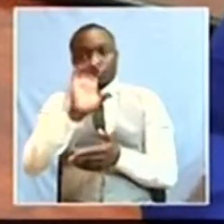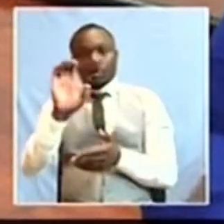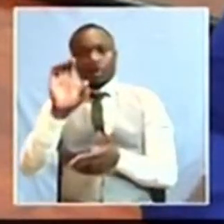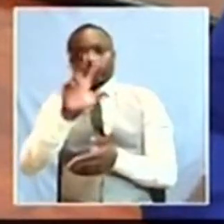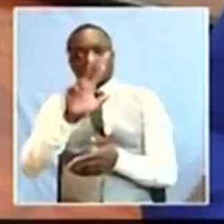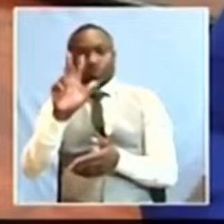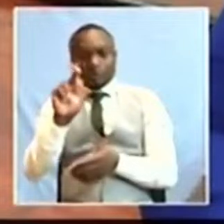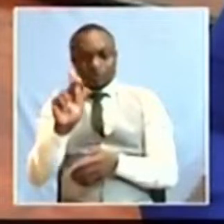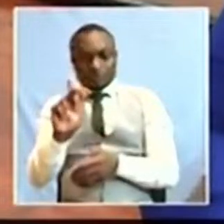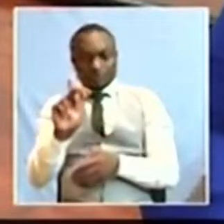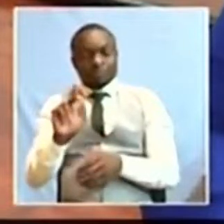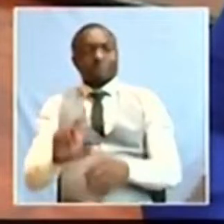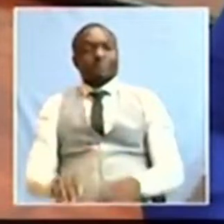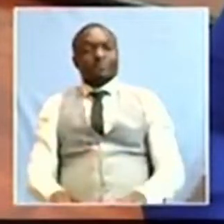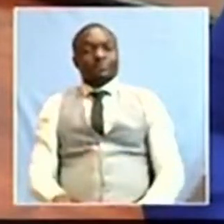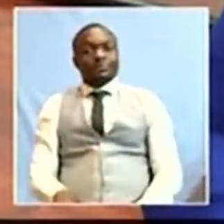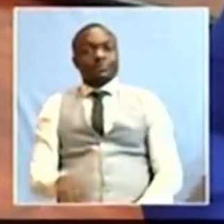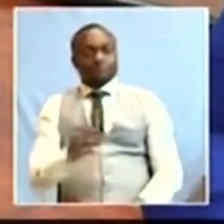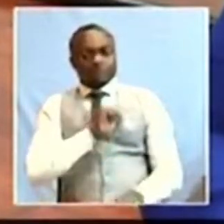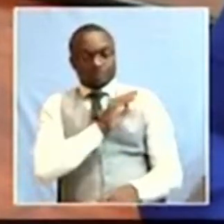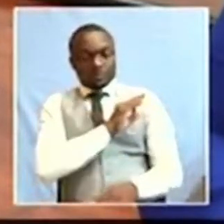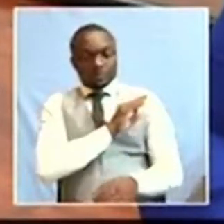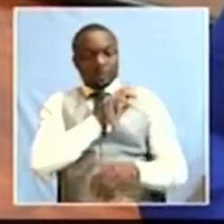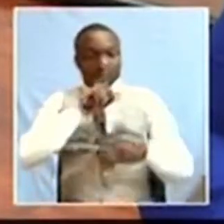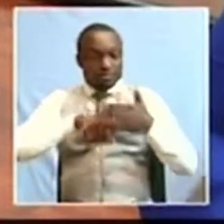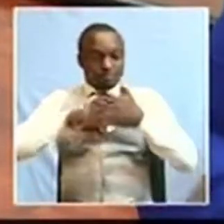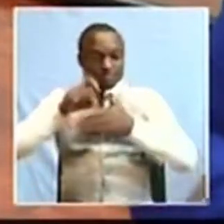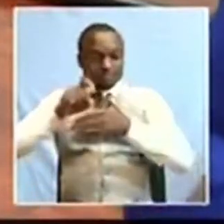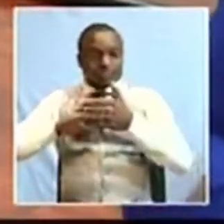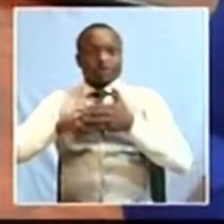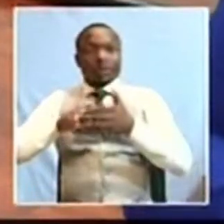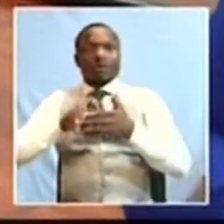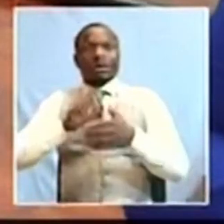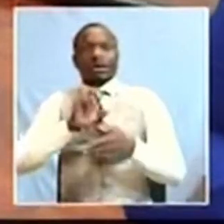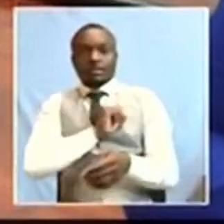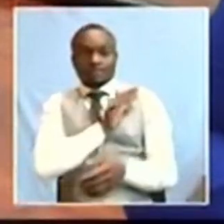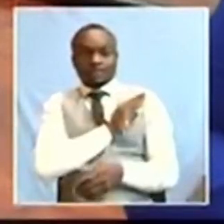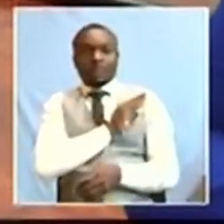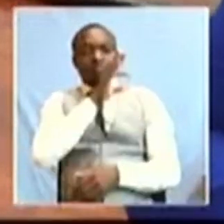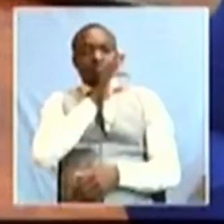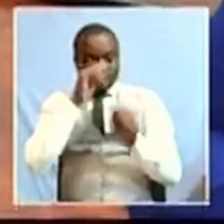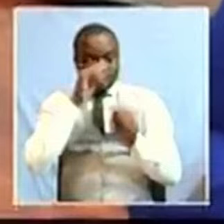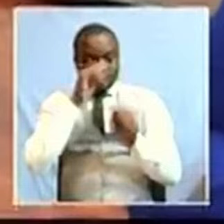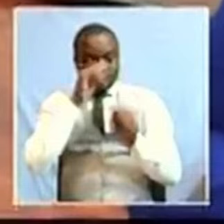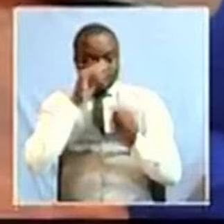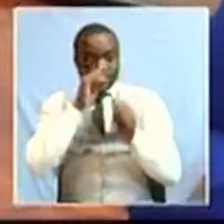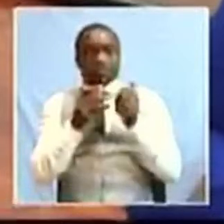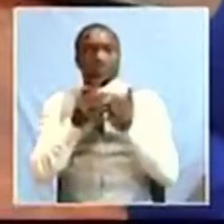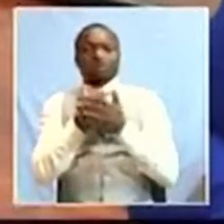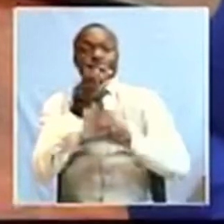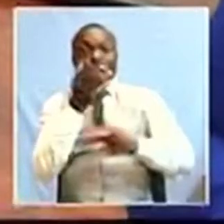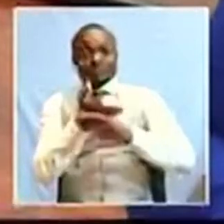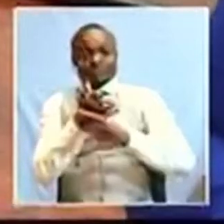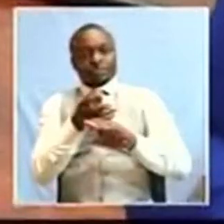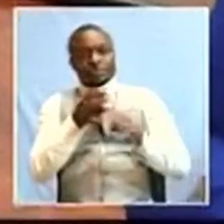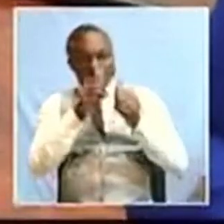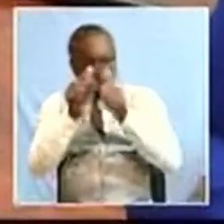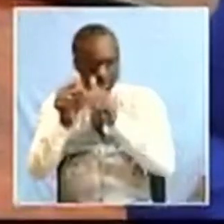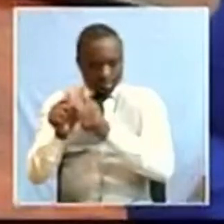1,430,133 kwacha. Staff obligations due to financial constraints. Action